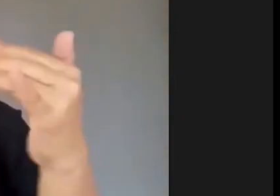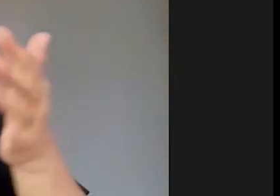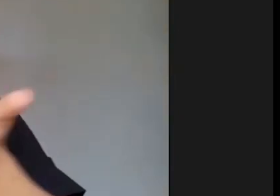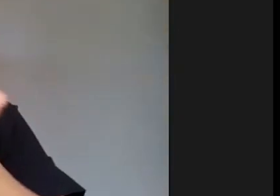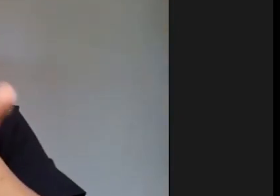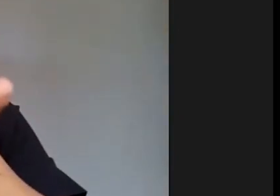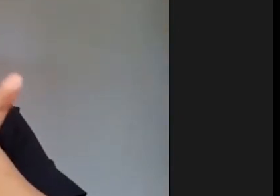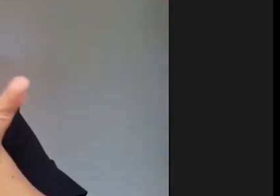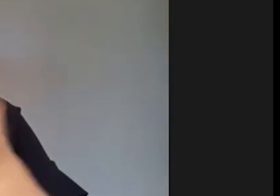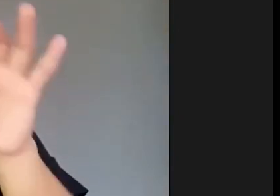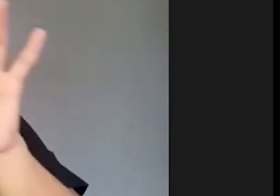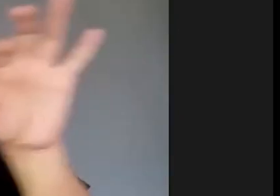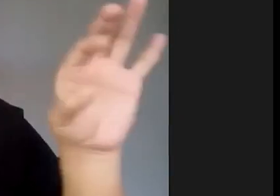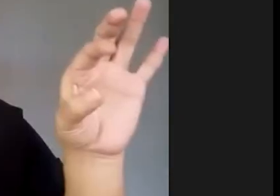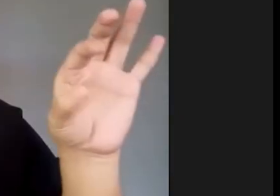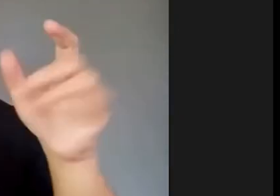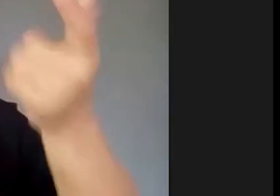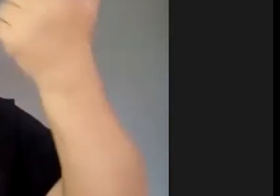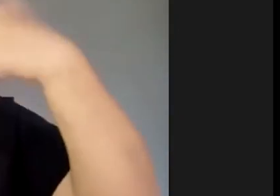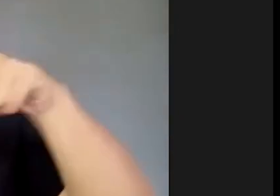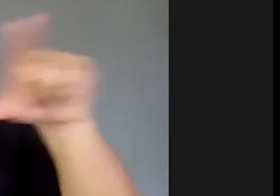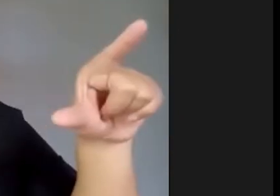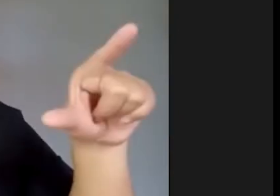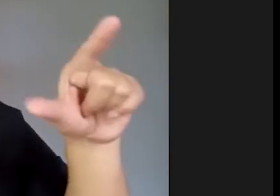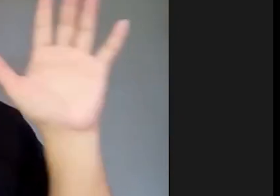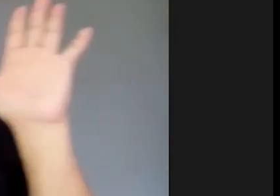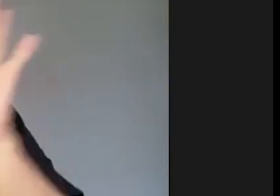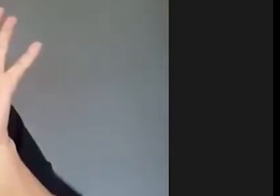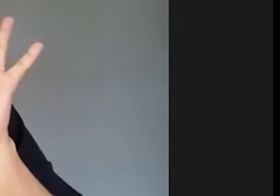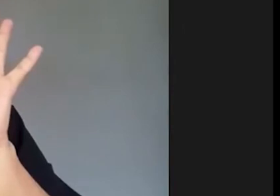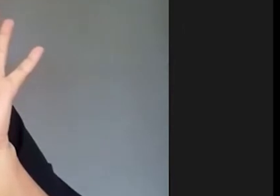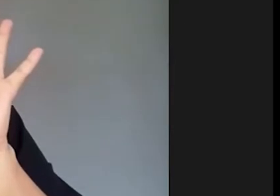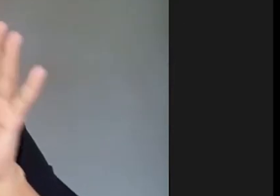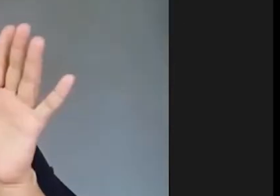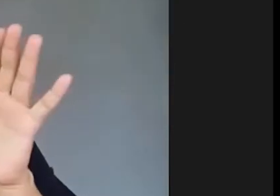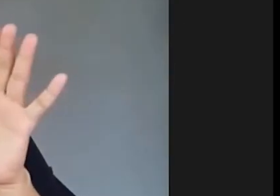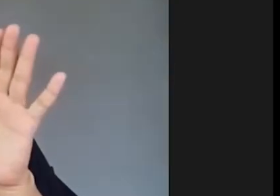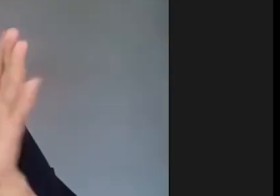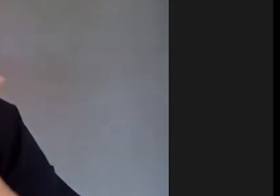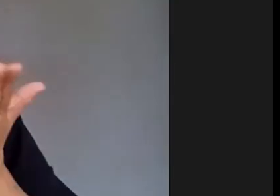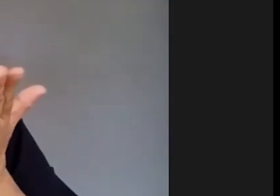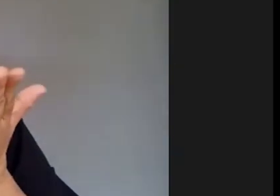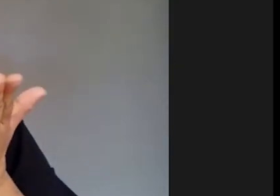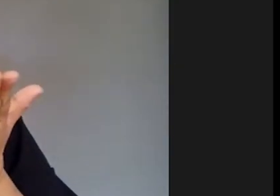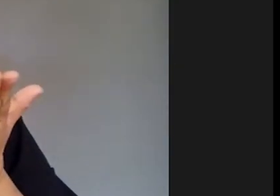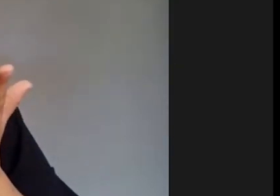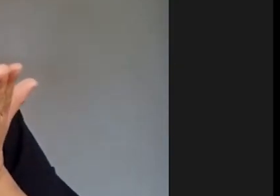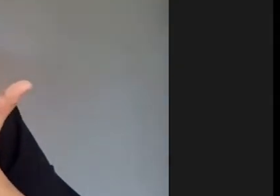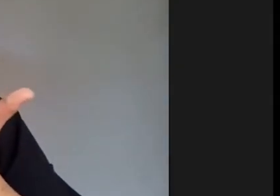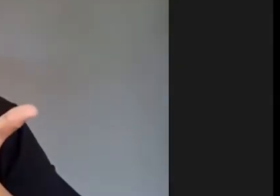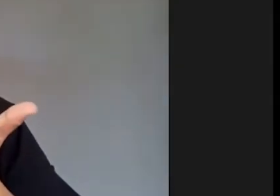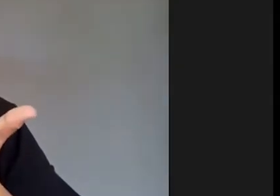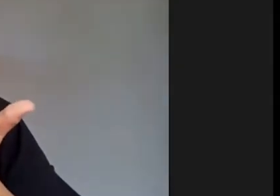language documentation. You are taking courses. So when you finish